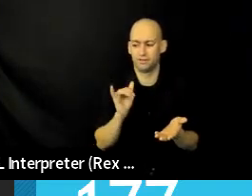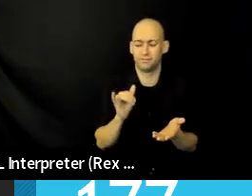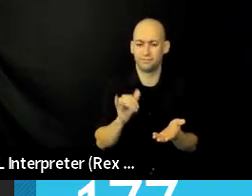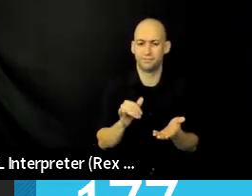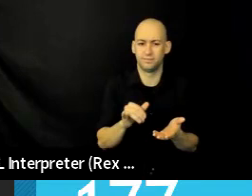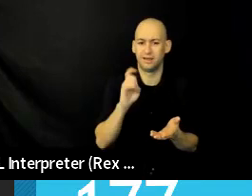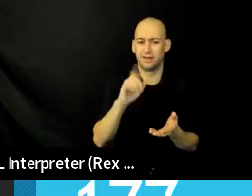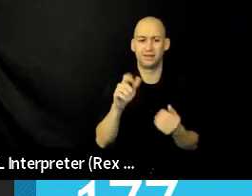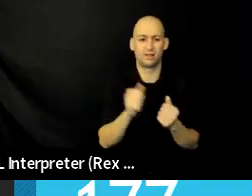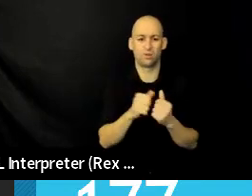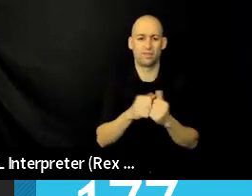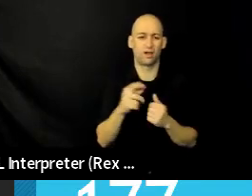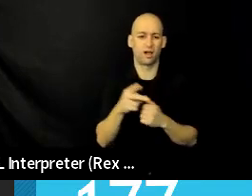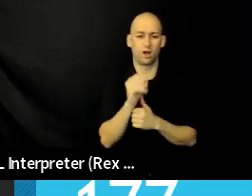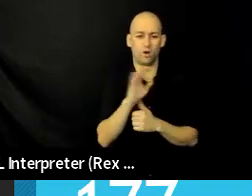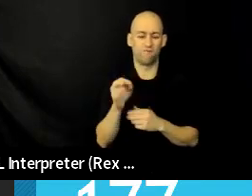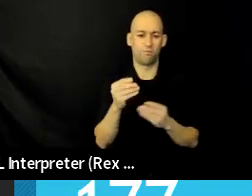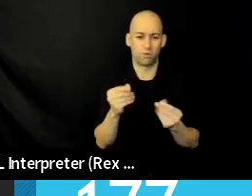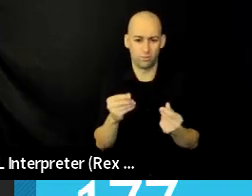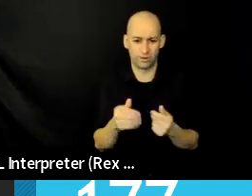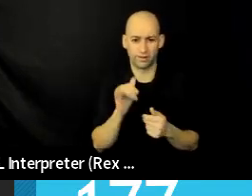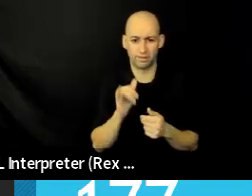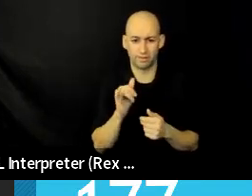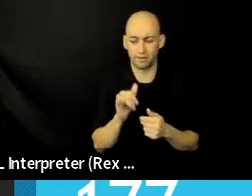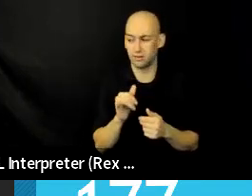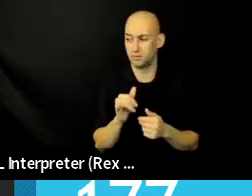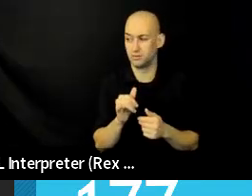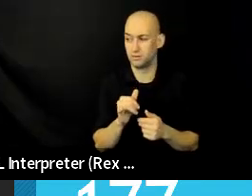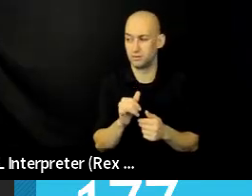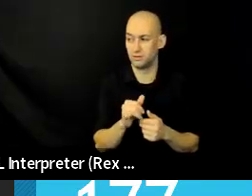dealing with the cutoff property that